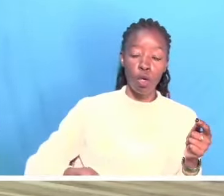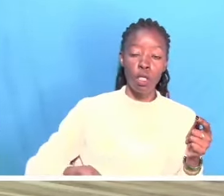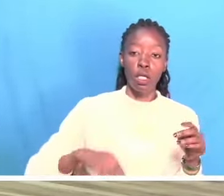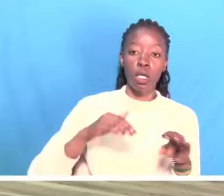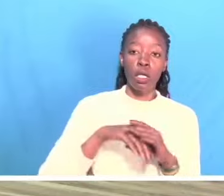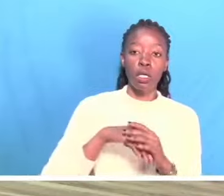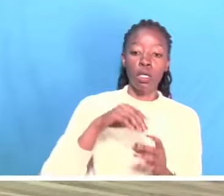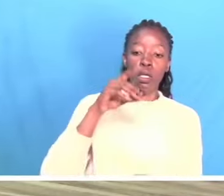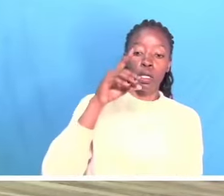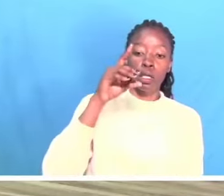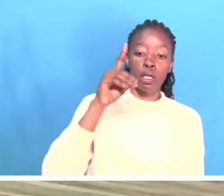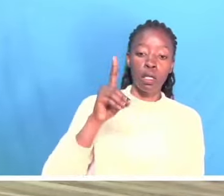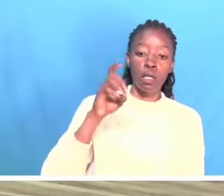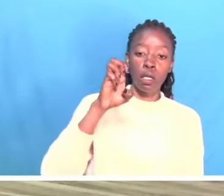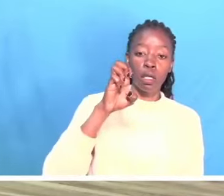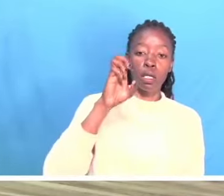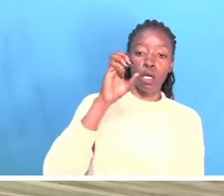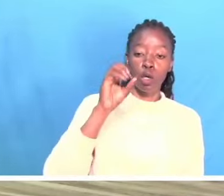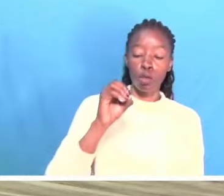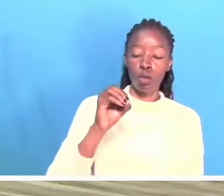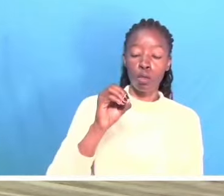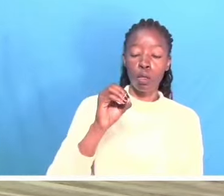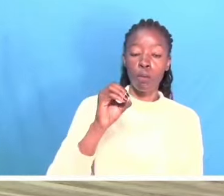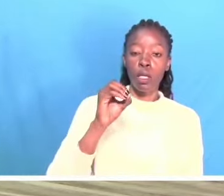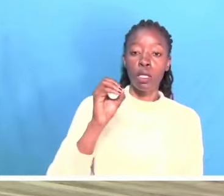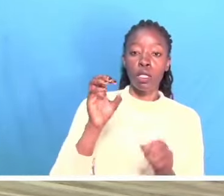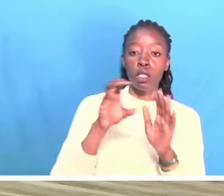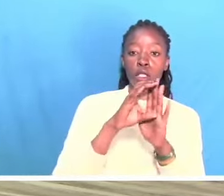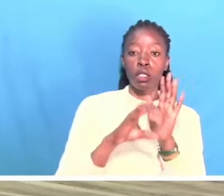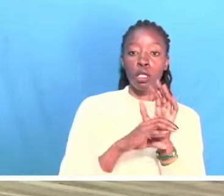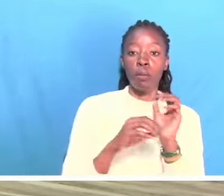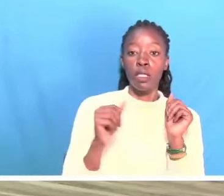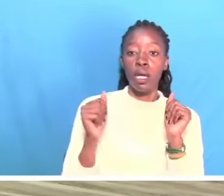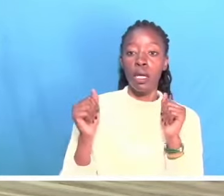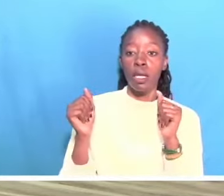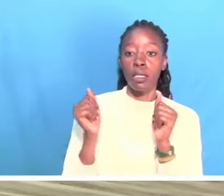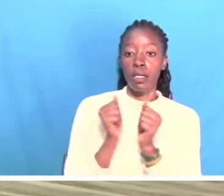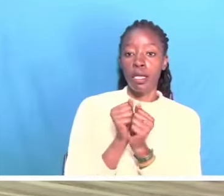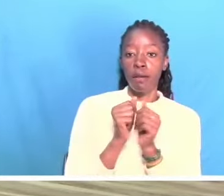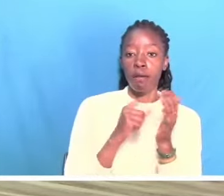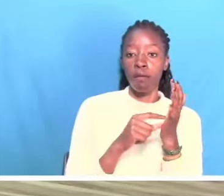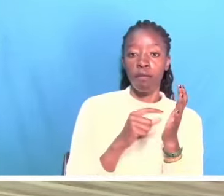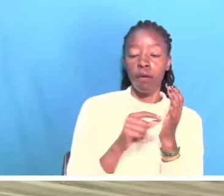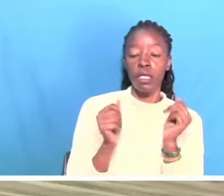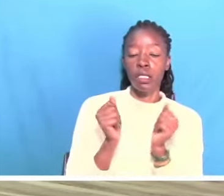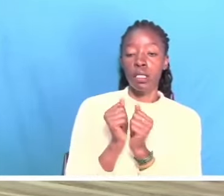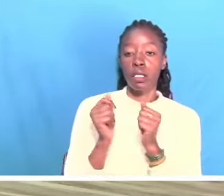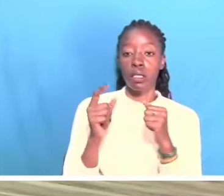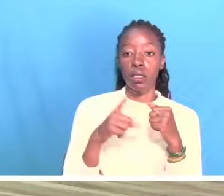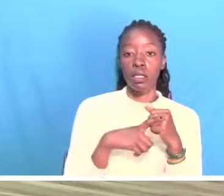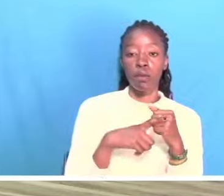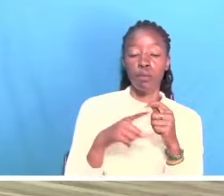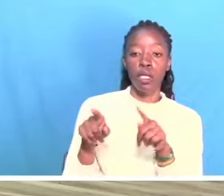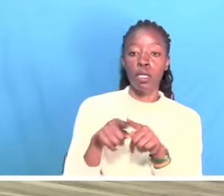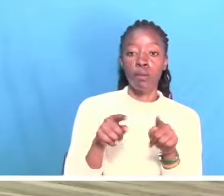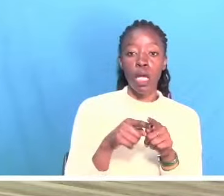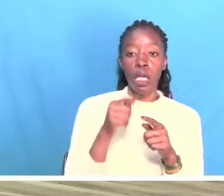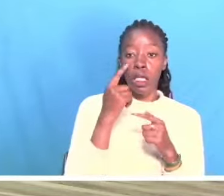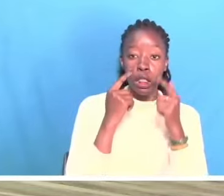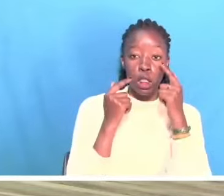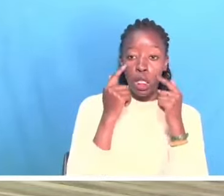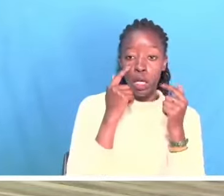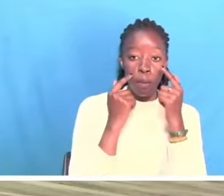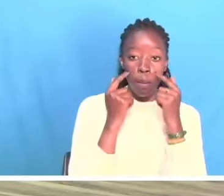10:16. Other nations, of course, practiced circumcision like we find in Jeremiah 29, but not for the